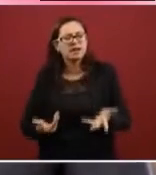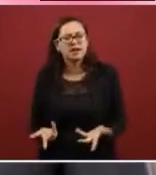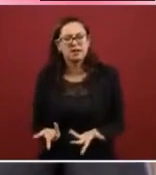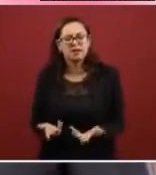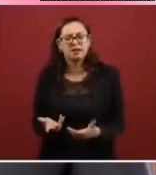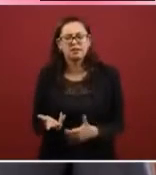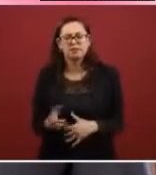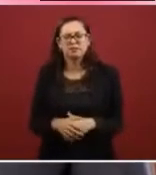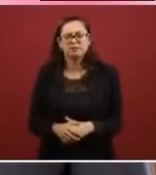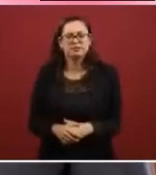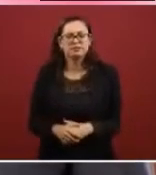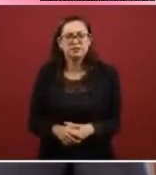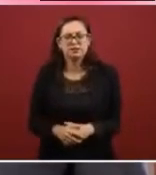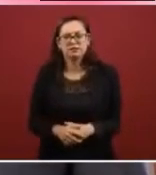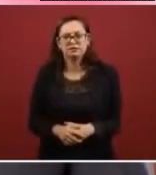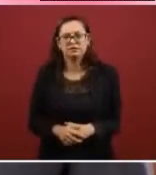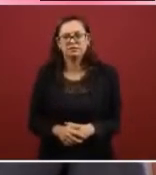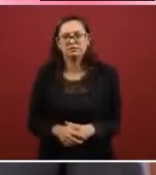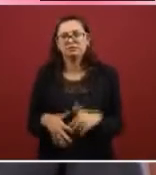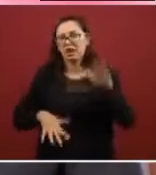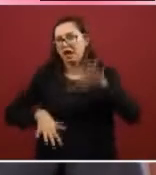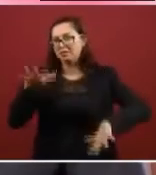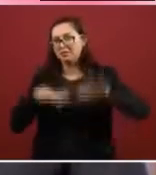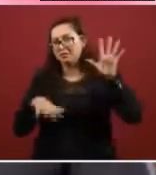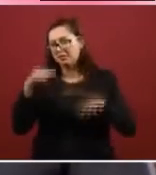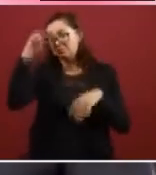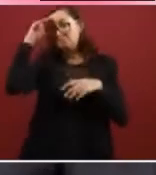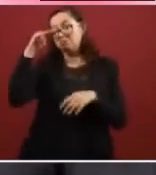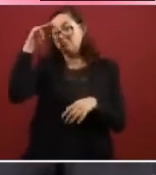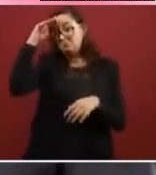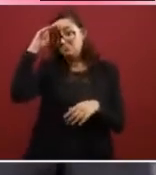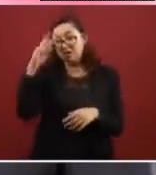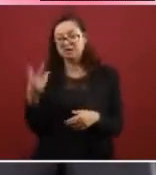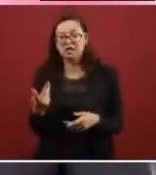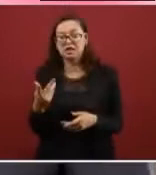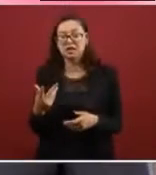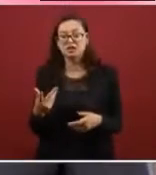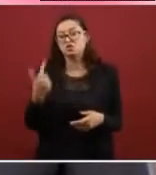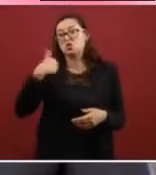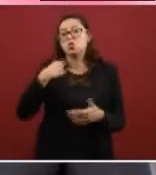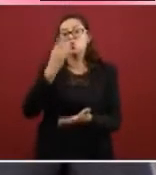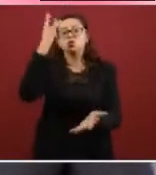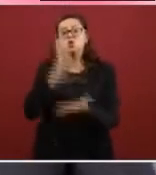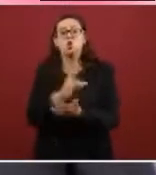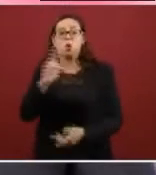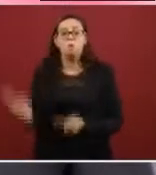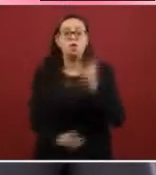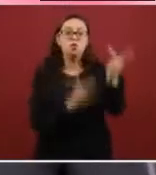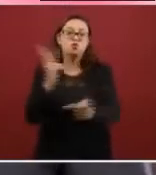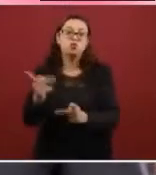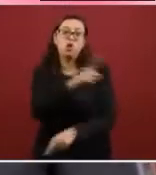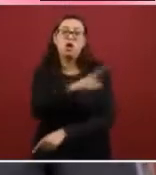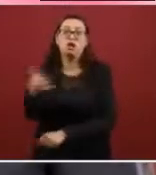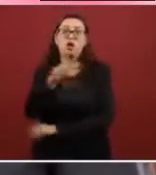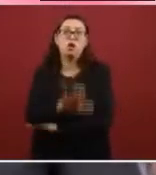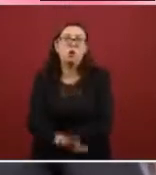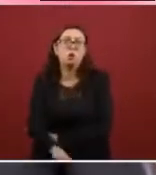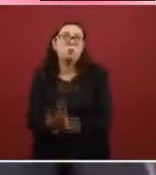Se piensa, ¿no? Que las consultas son las de mano alzada. Are the ones when they raise their hands.